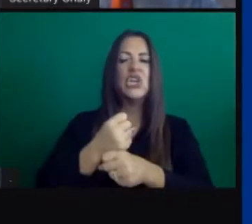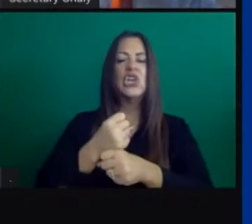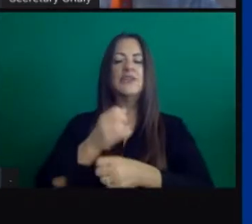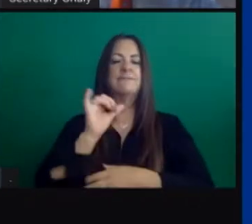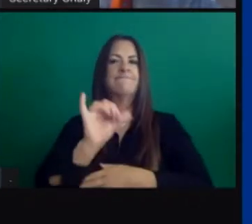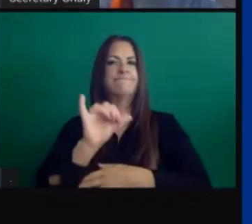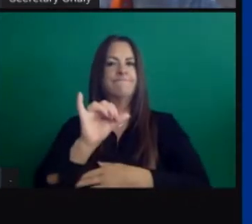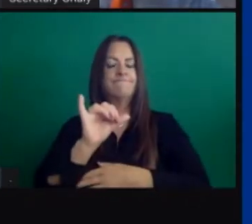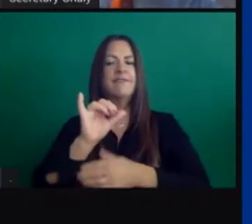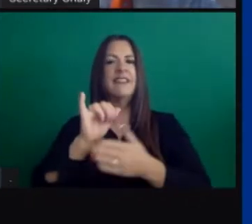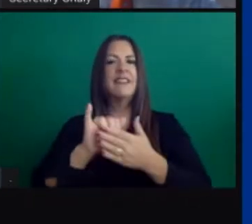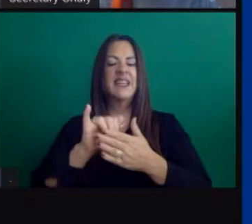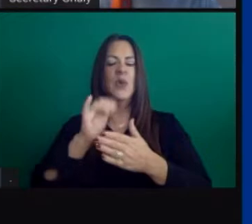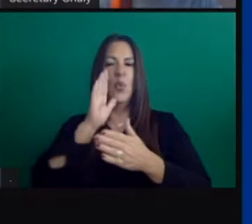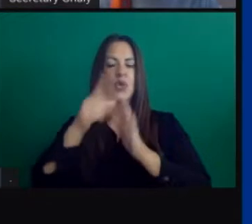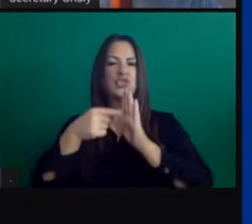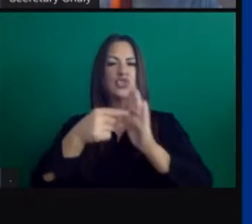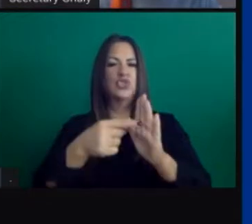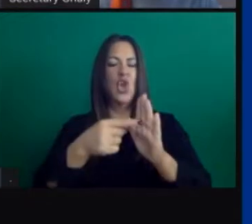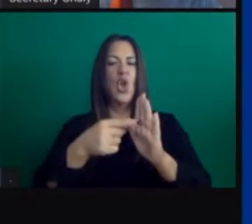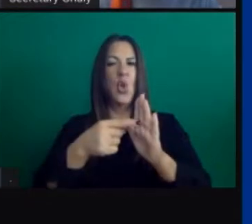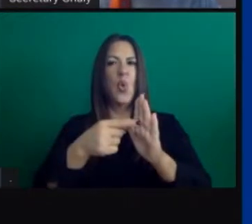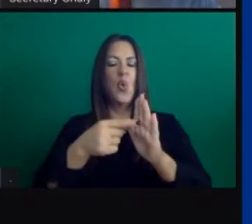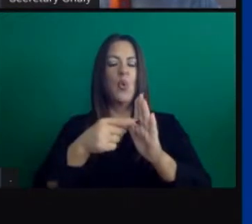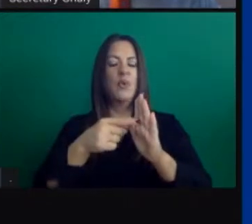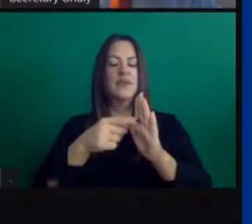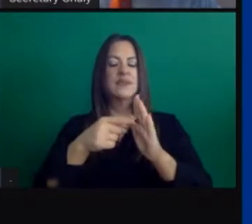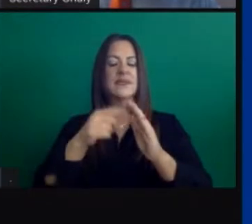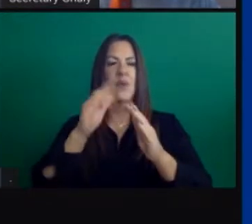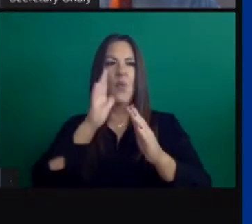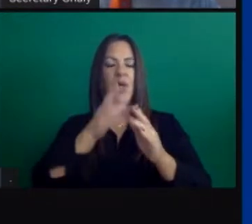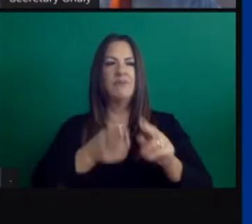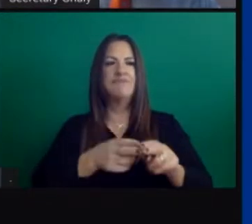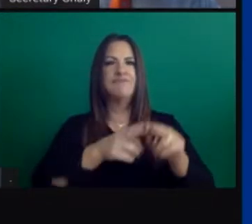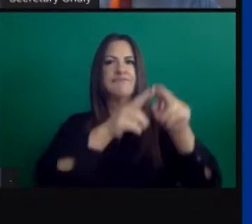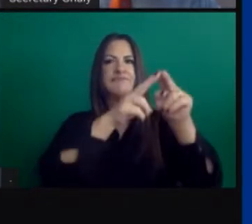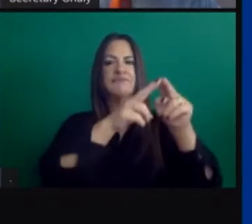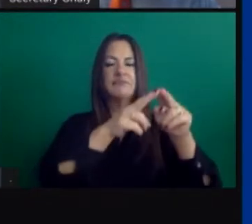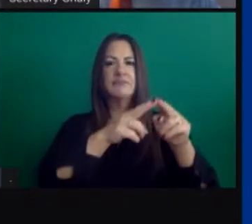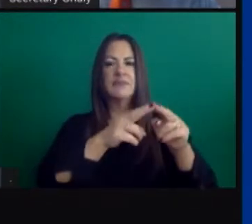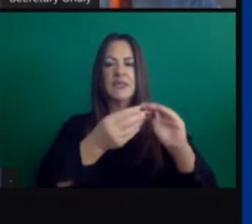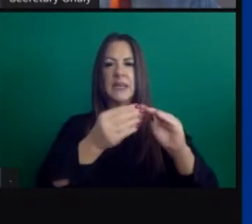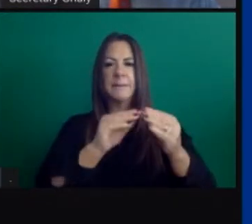that transmission rate coming down, that our revised hospital